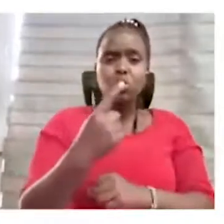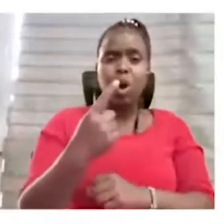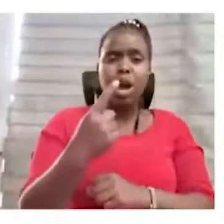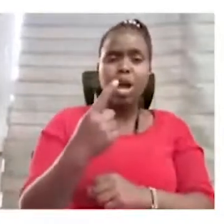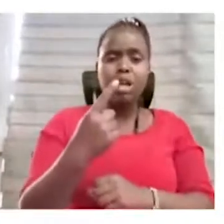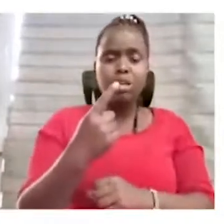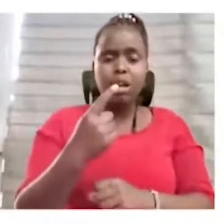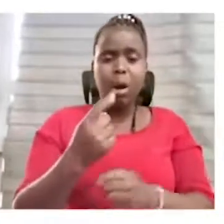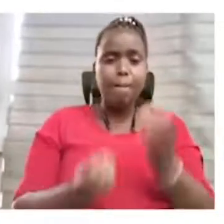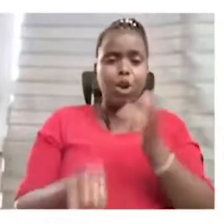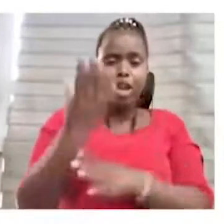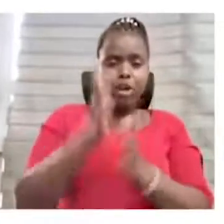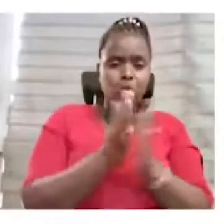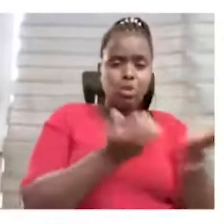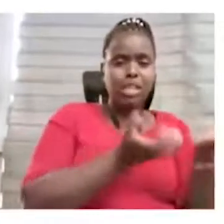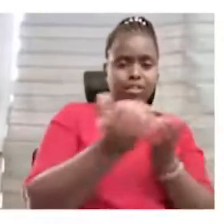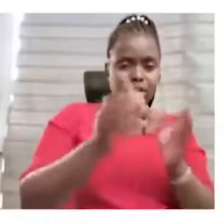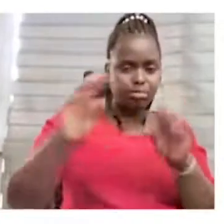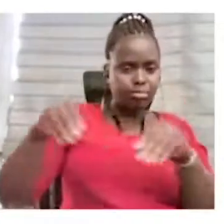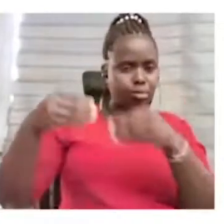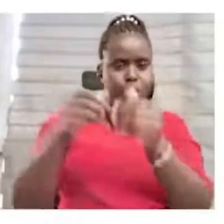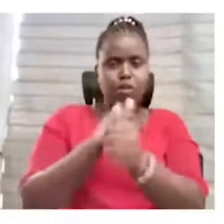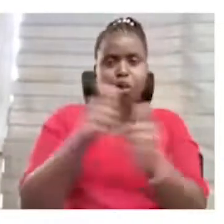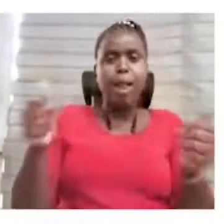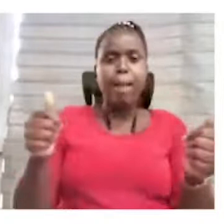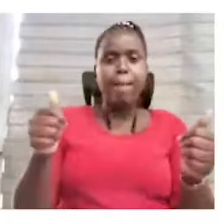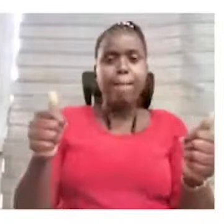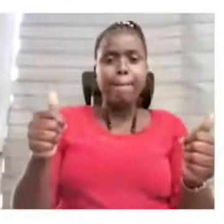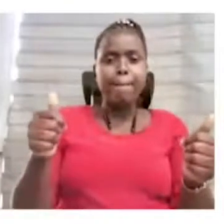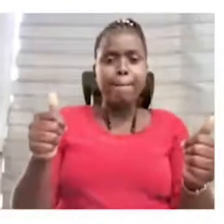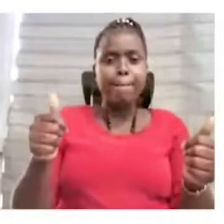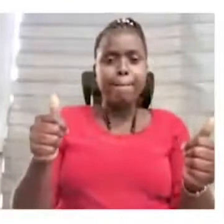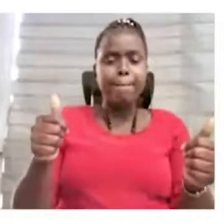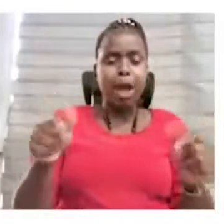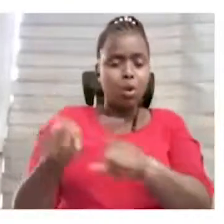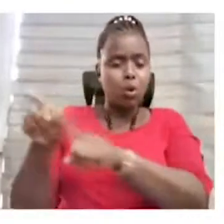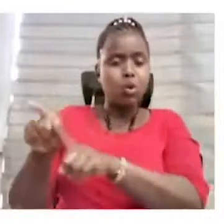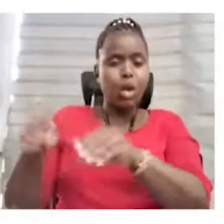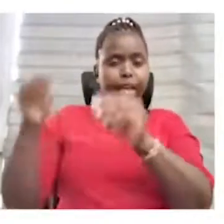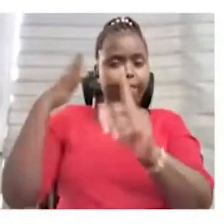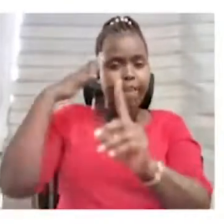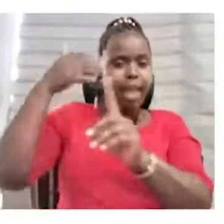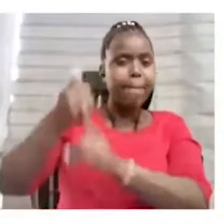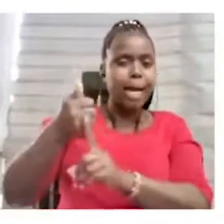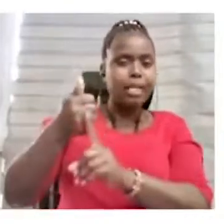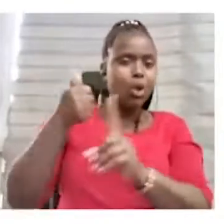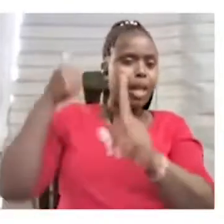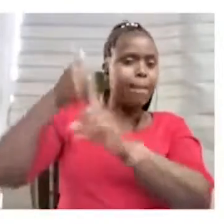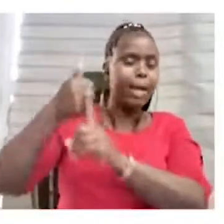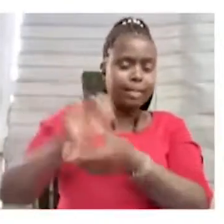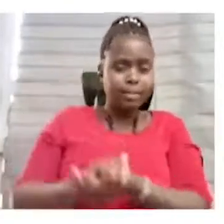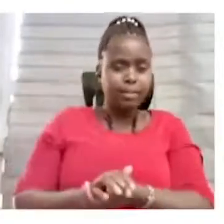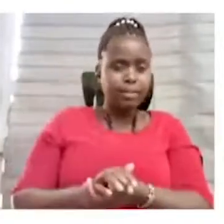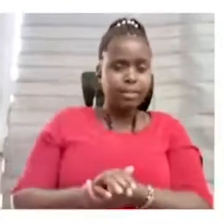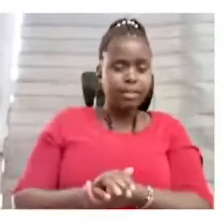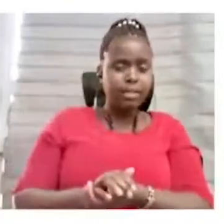making an impact to their lives. But there's just one aspect in terms of inclusivity